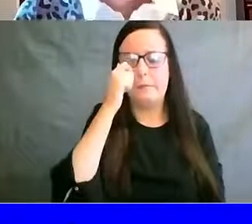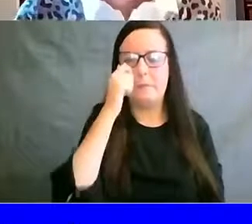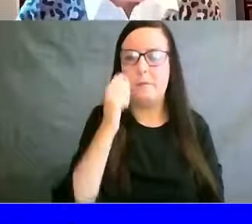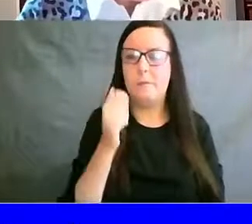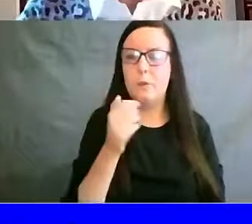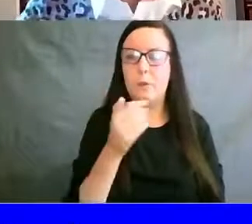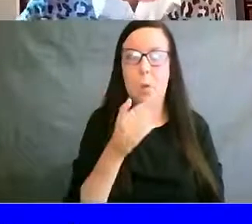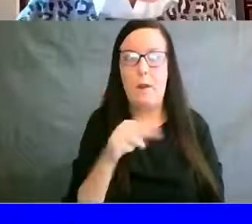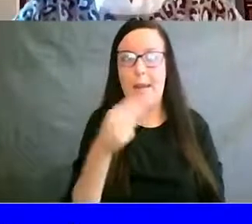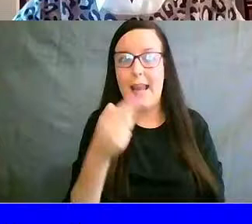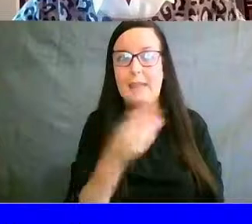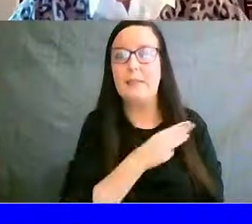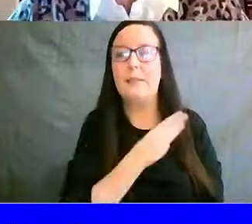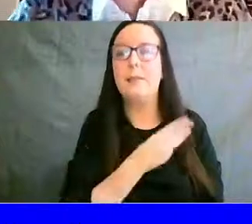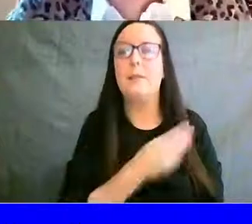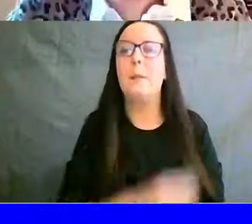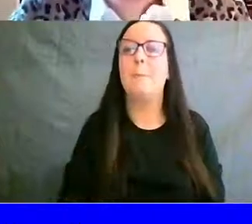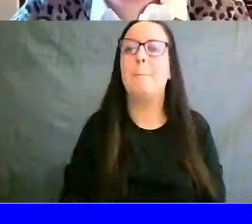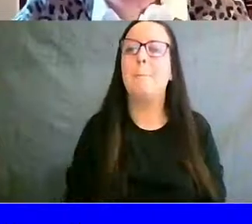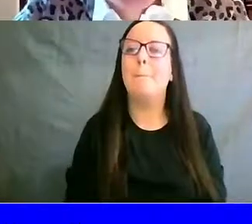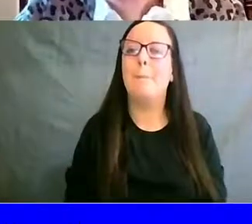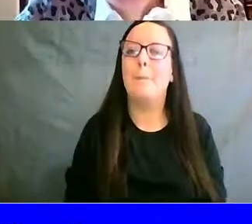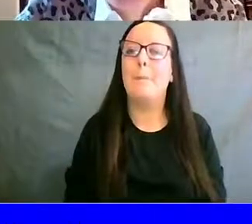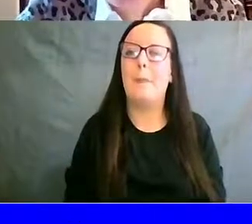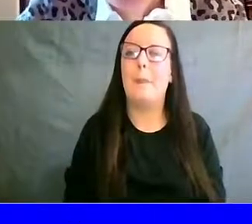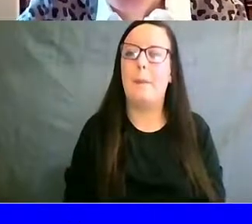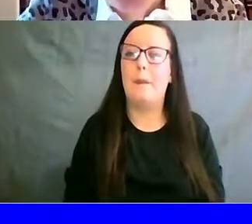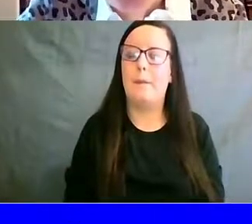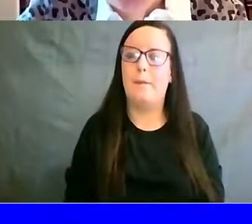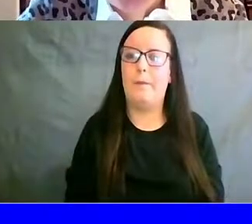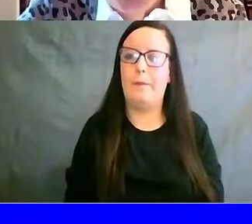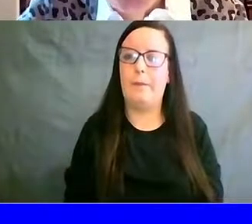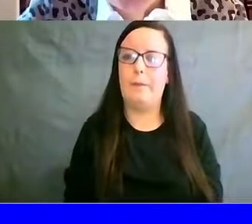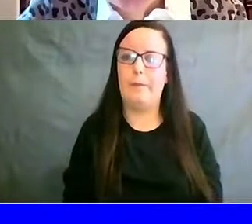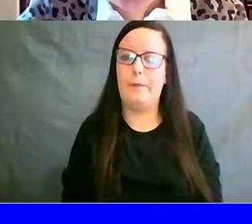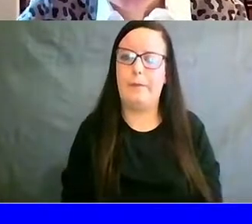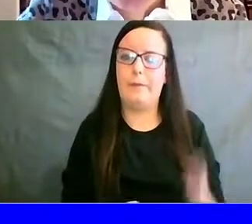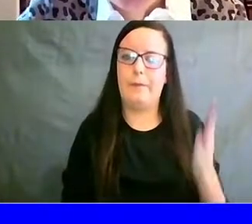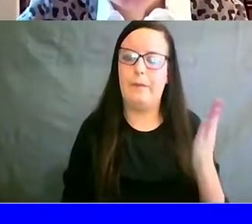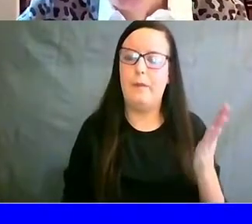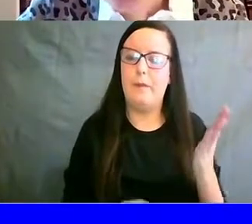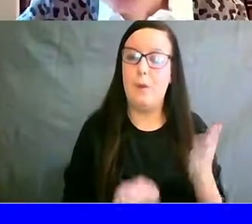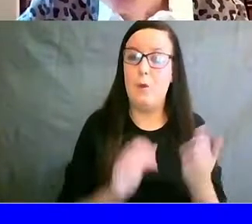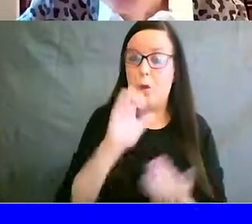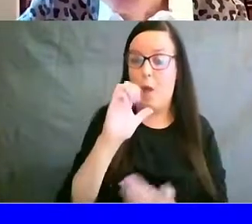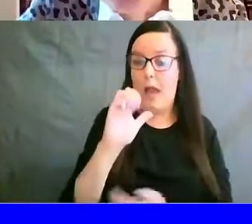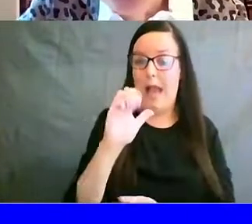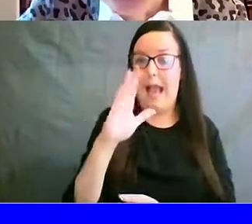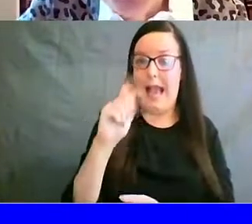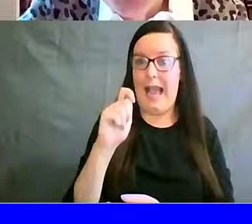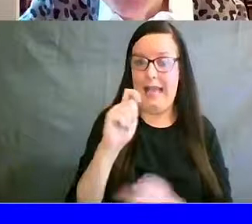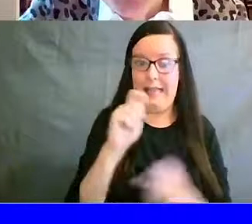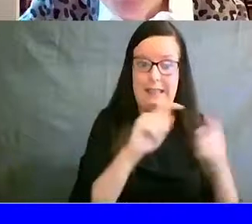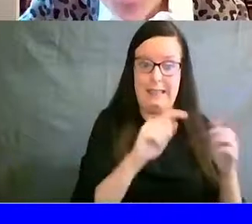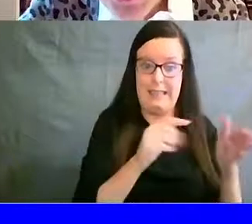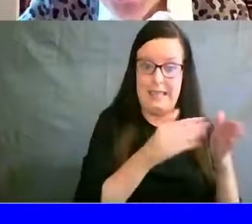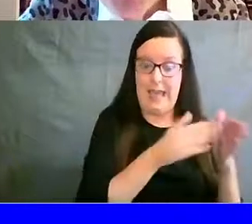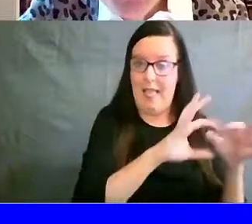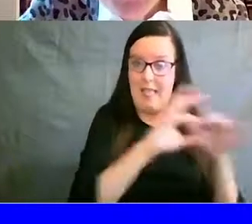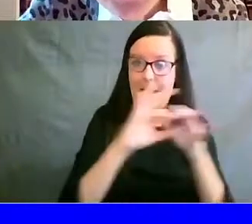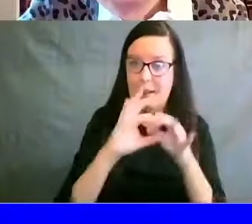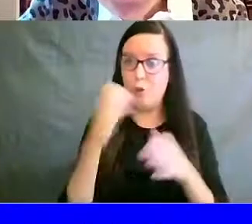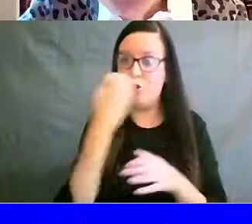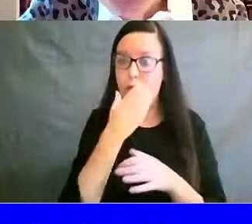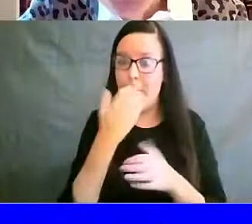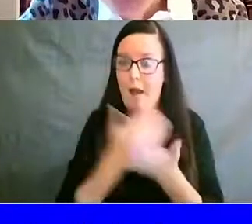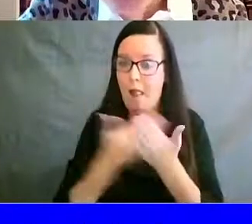may, to the interface between the Act and criminal law and criminal justice. The